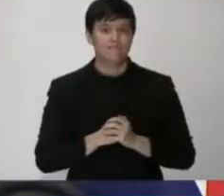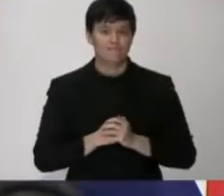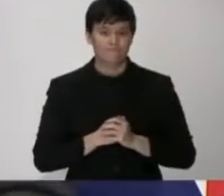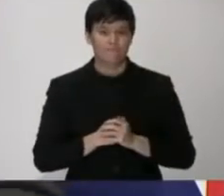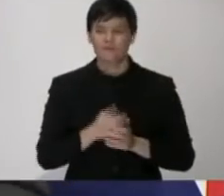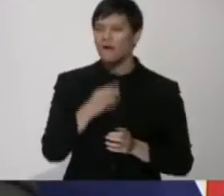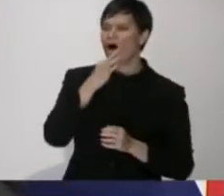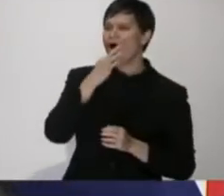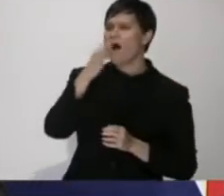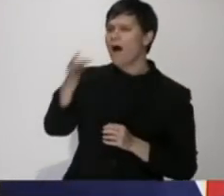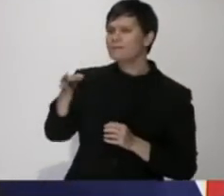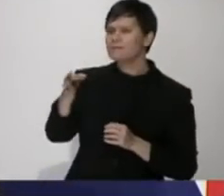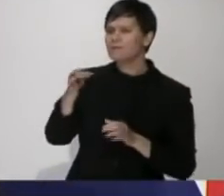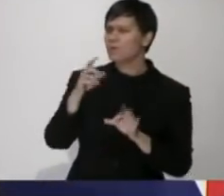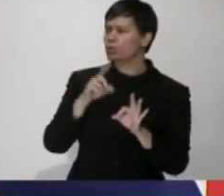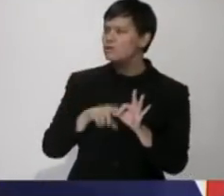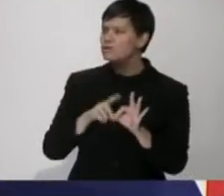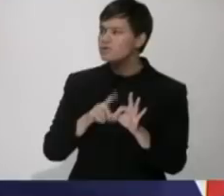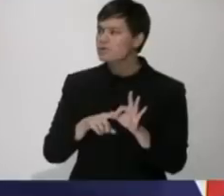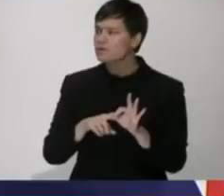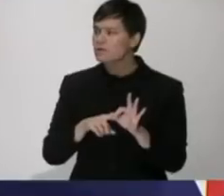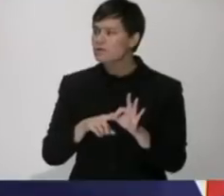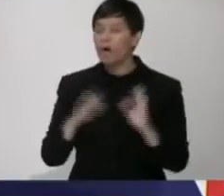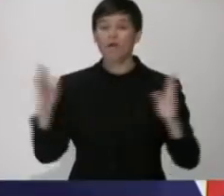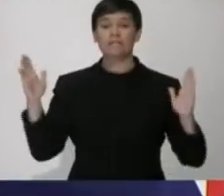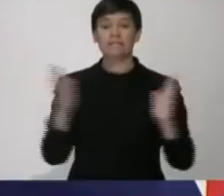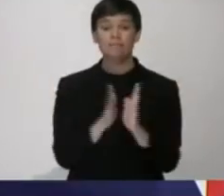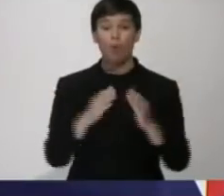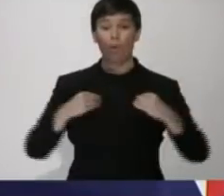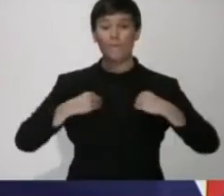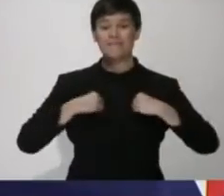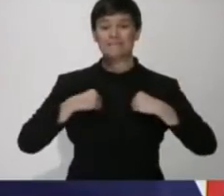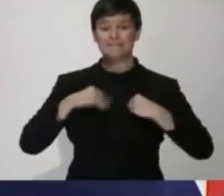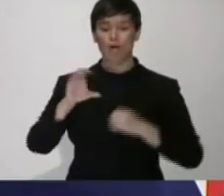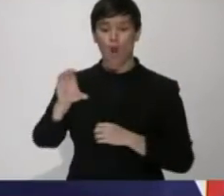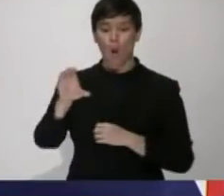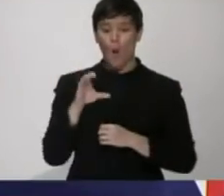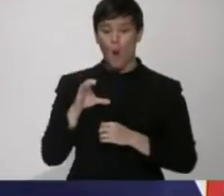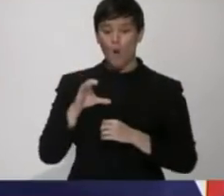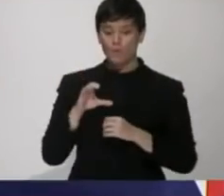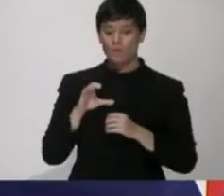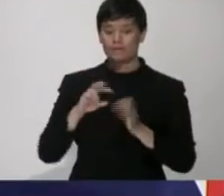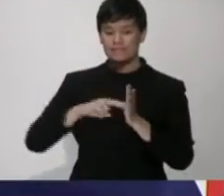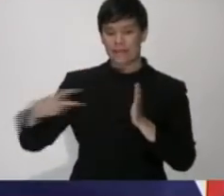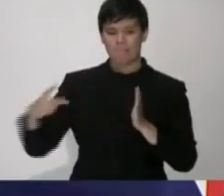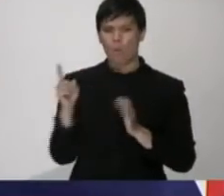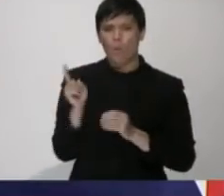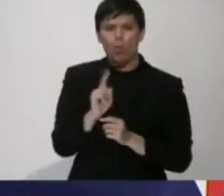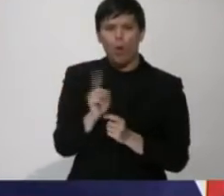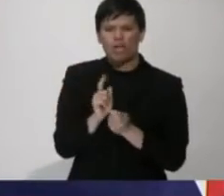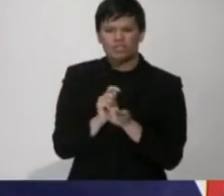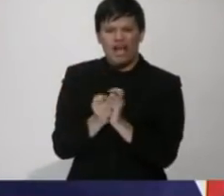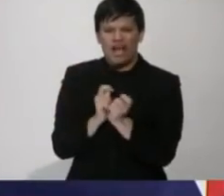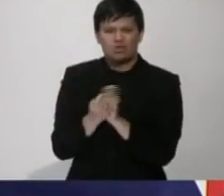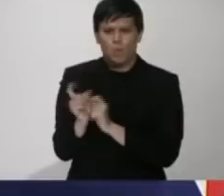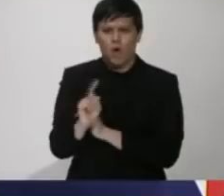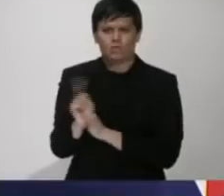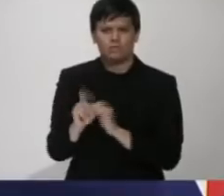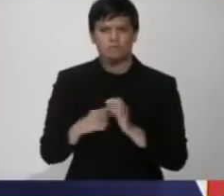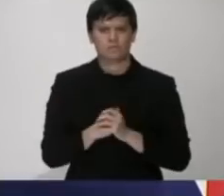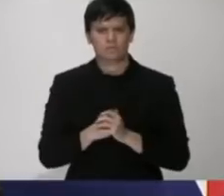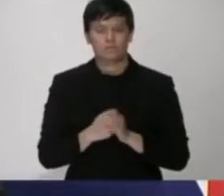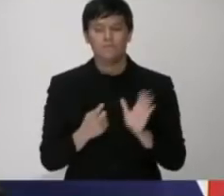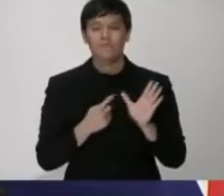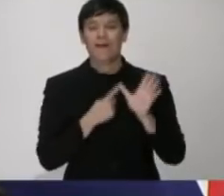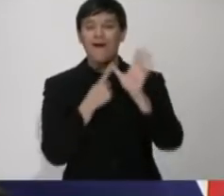for small business cash flow loan scheme? It's not the scheme particularly, it's more the balance of the packages that we've currently got out there,